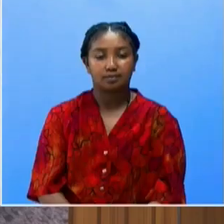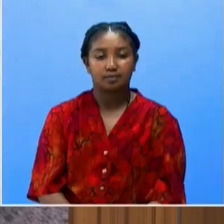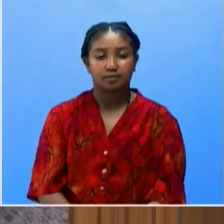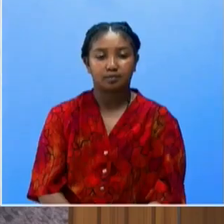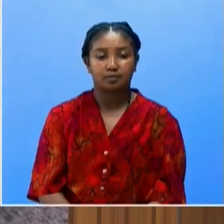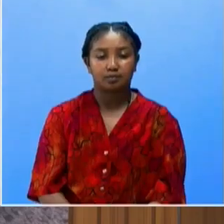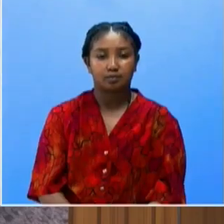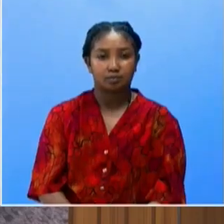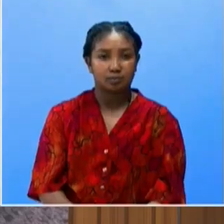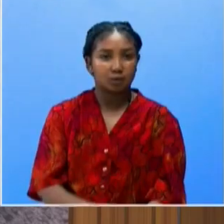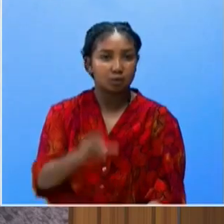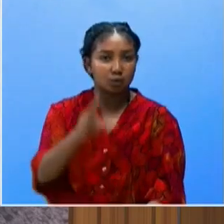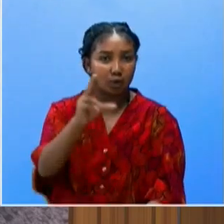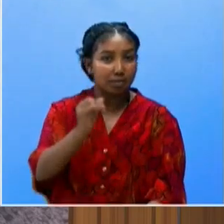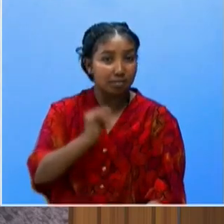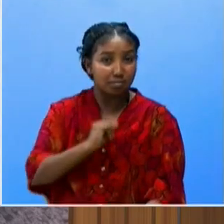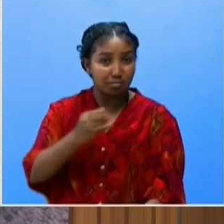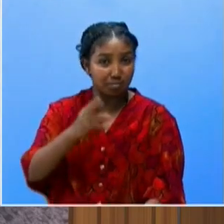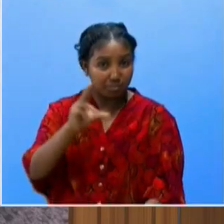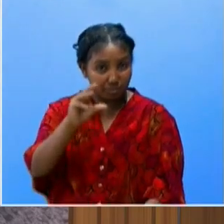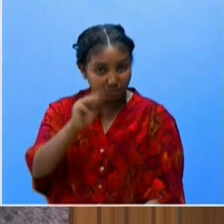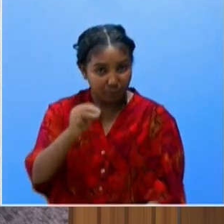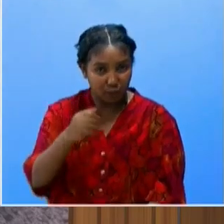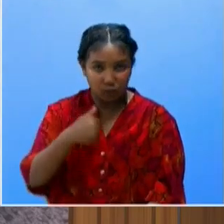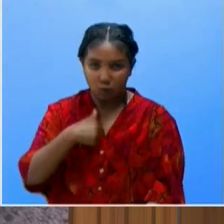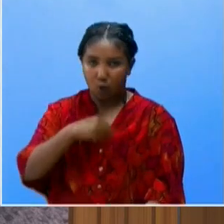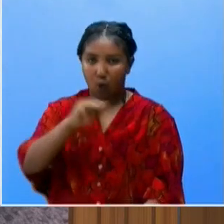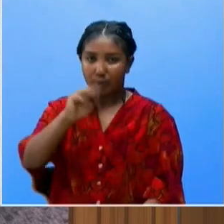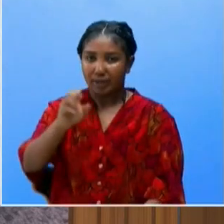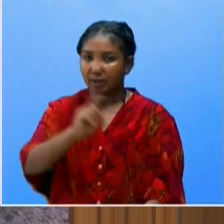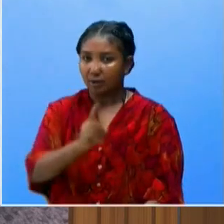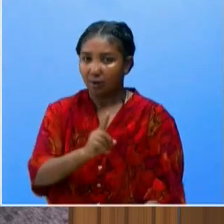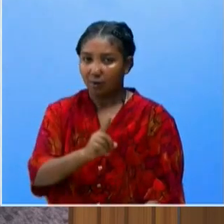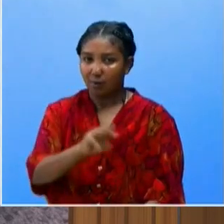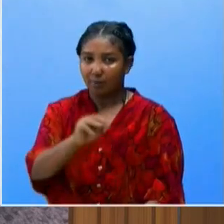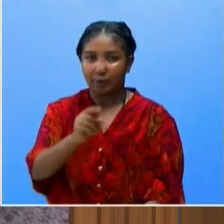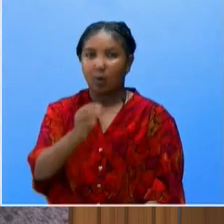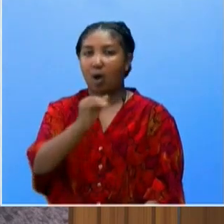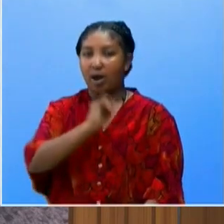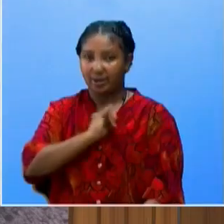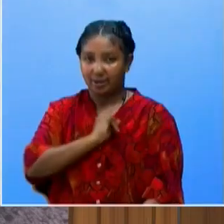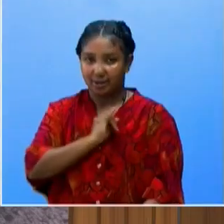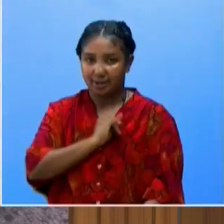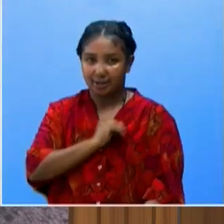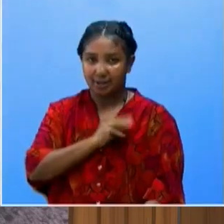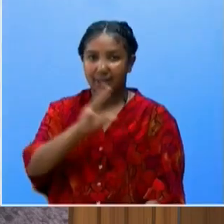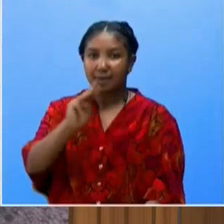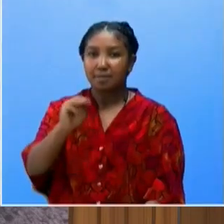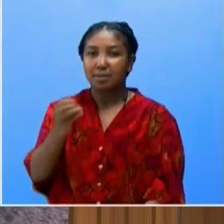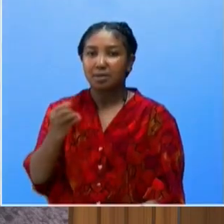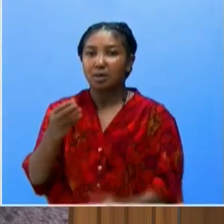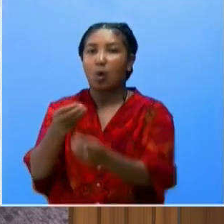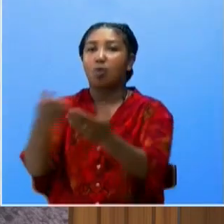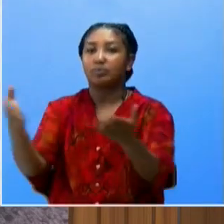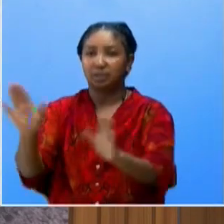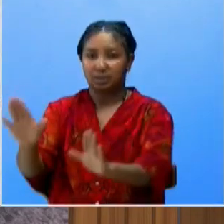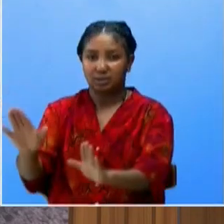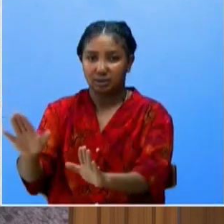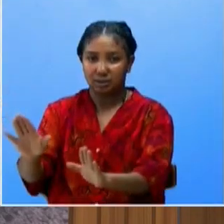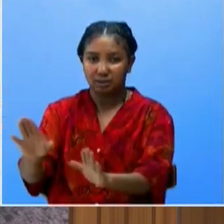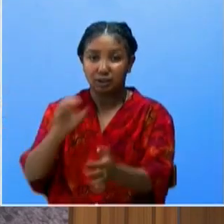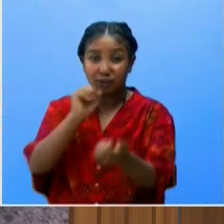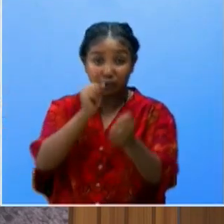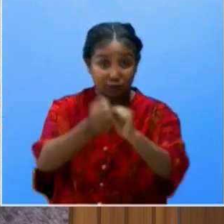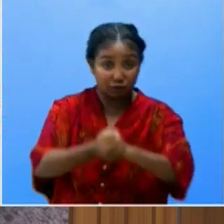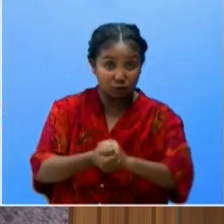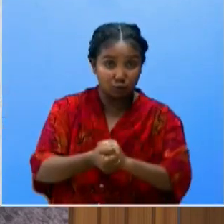cannot say me, because me is just functioned as object. When we change